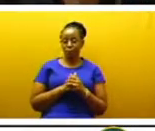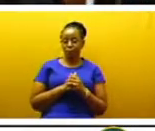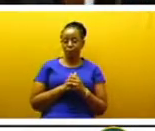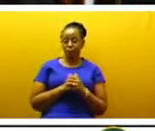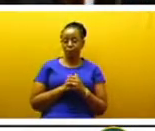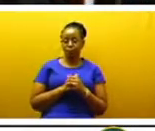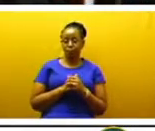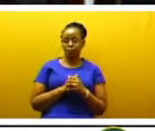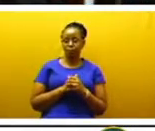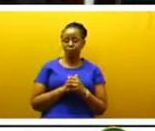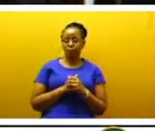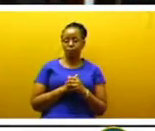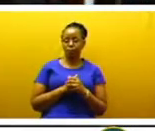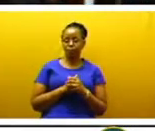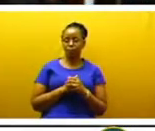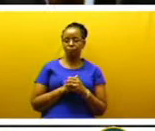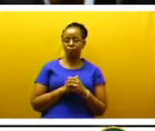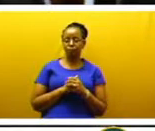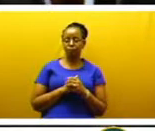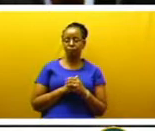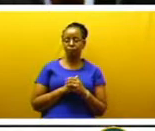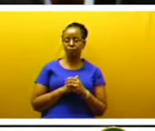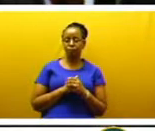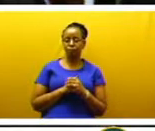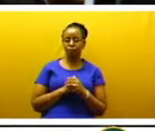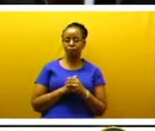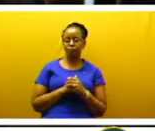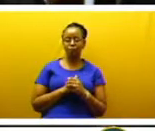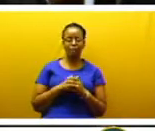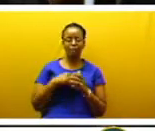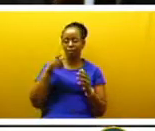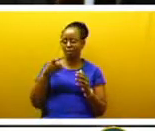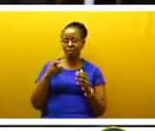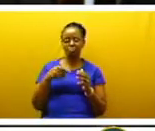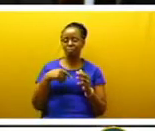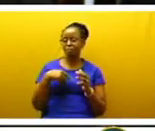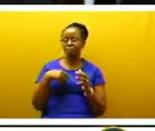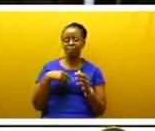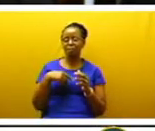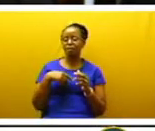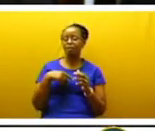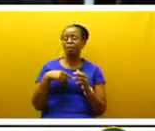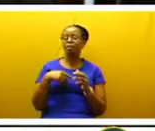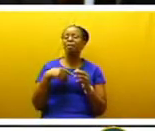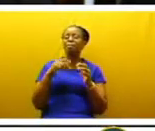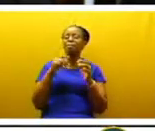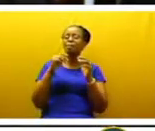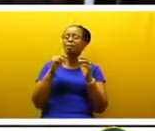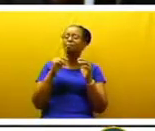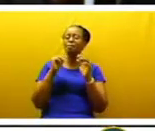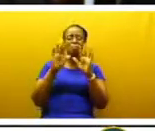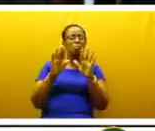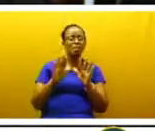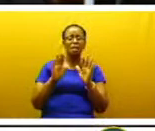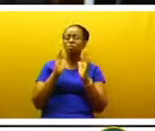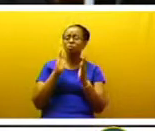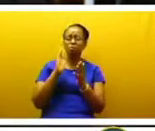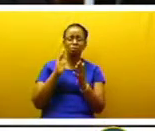doctrine of necessity was not necessary at all. There was